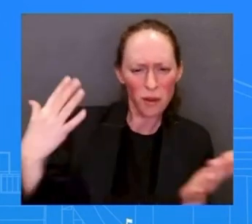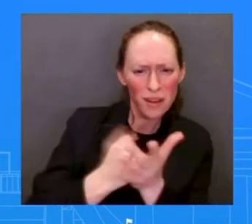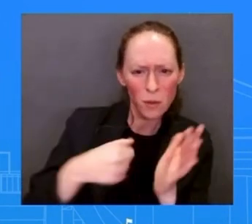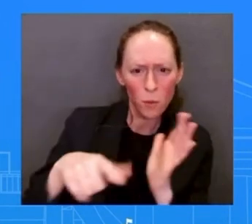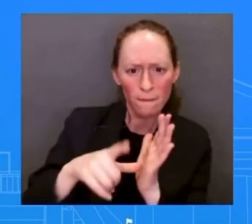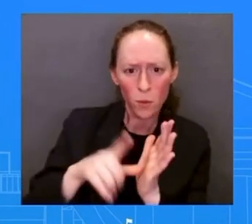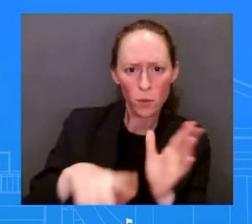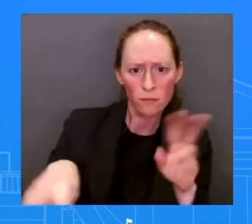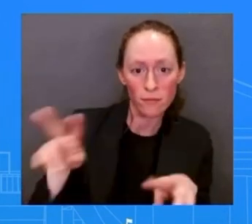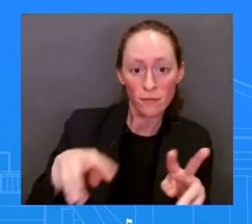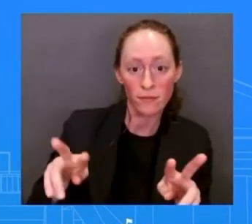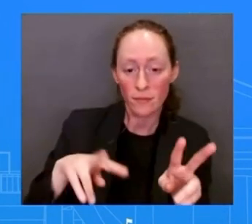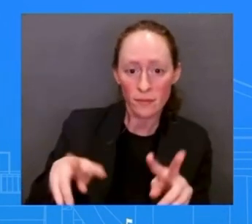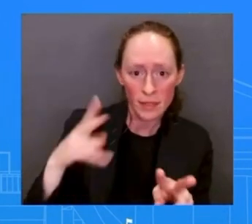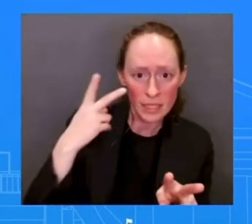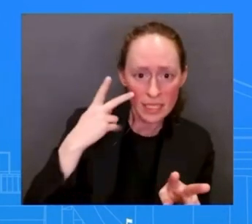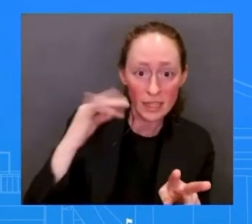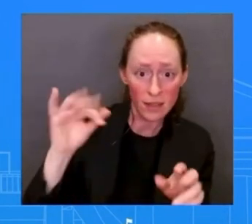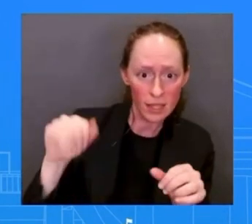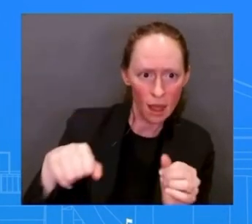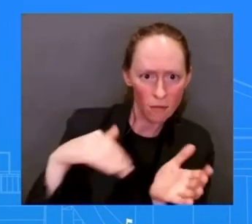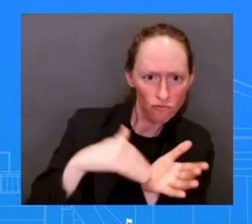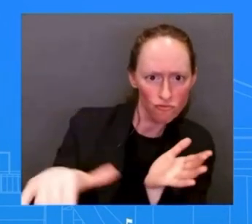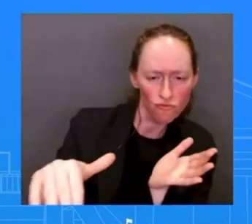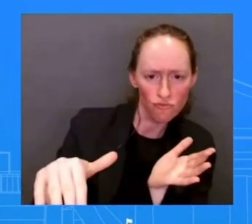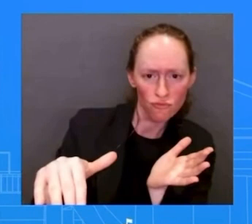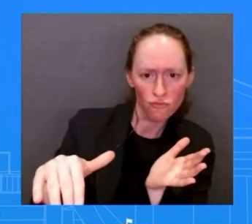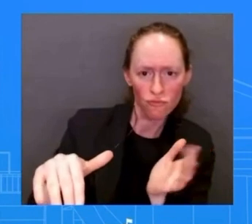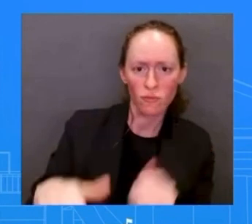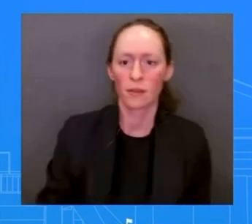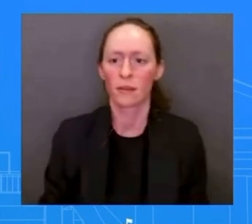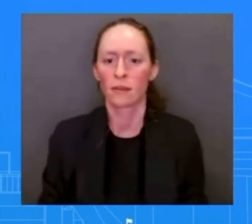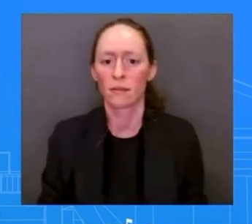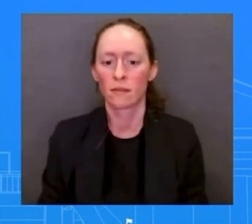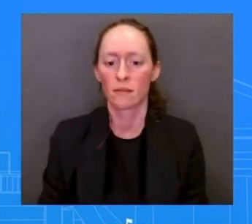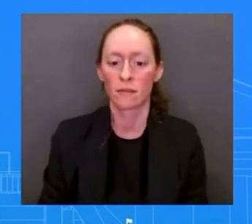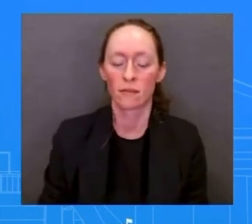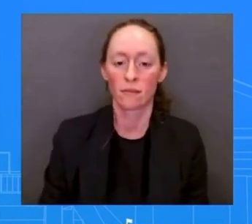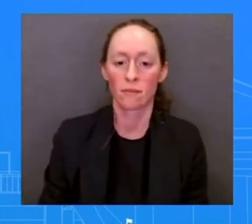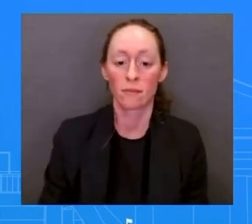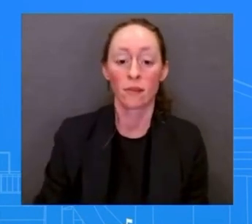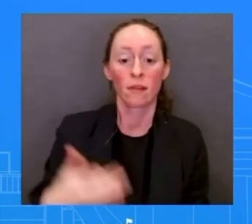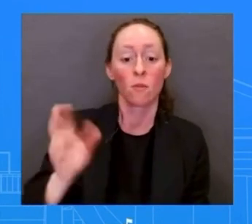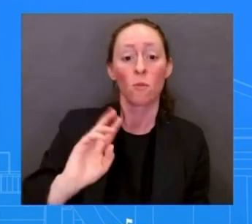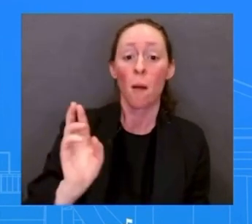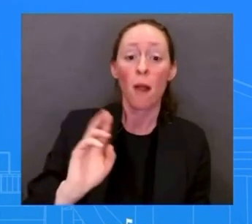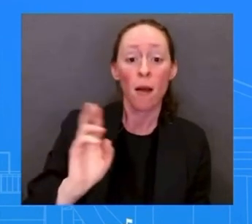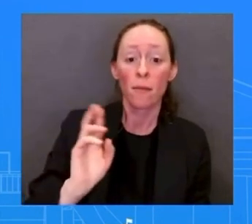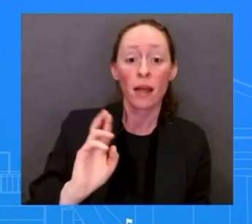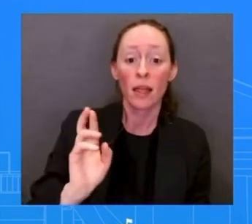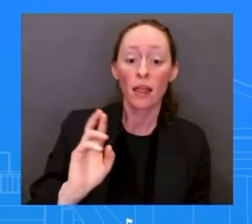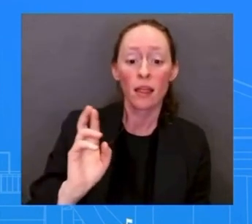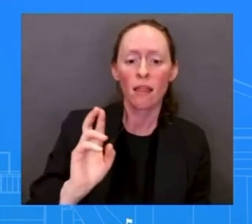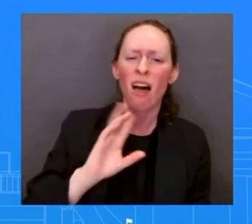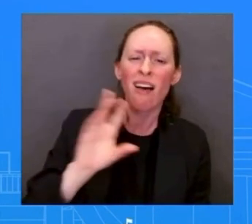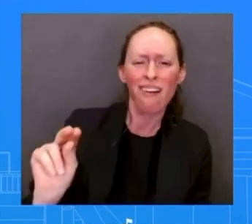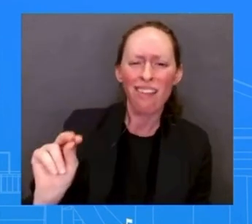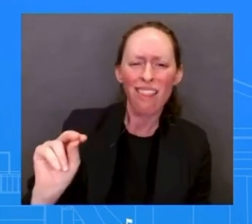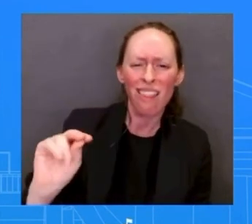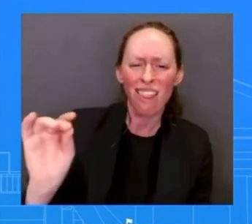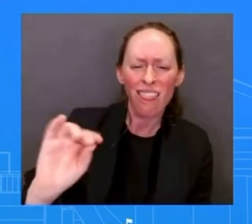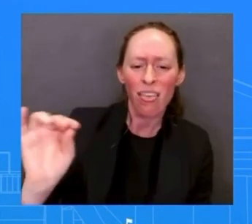got a single bit of incoming from Republicans saying, slow down PPP forgiveness. In fact, the incoming we got was people saying, do it